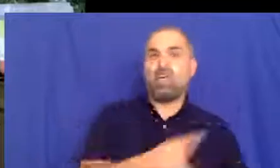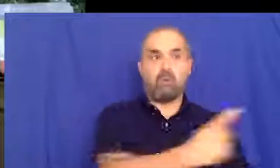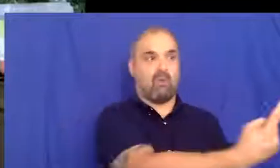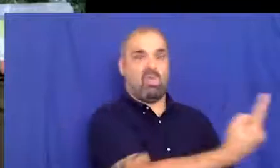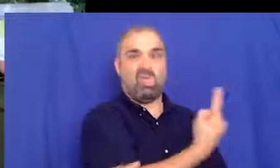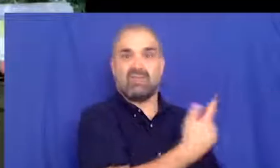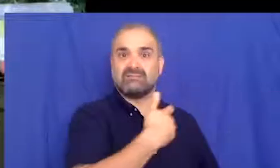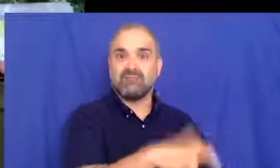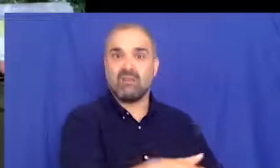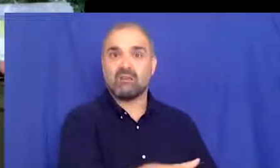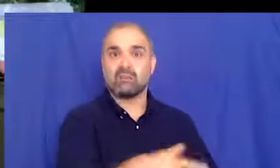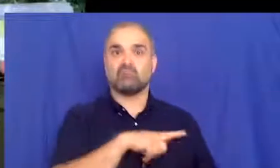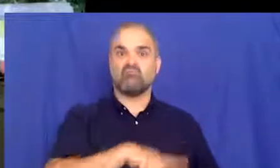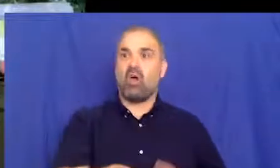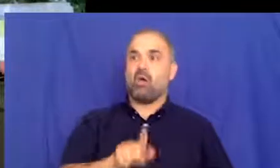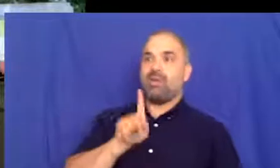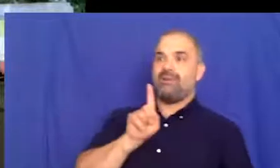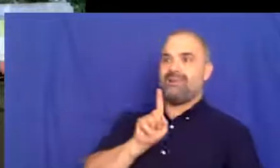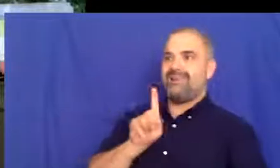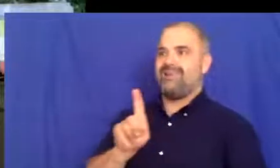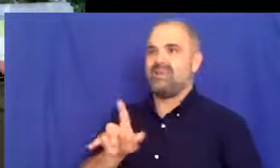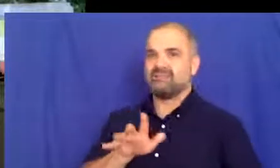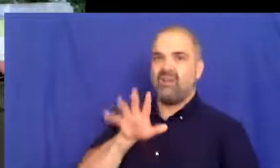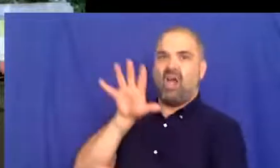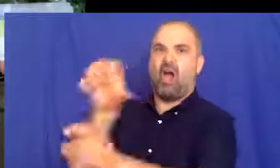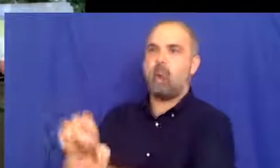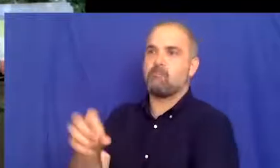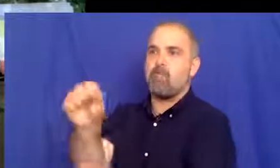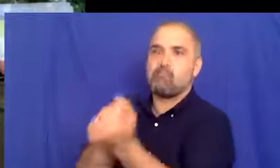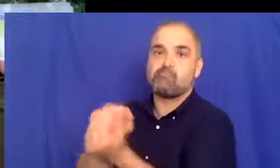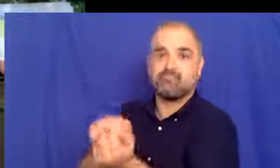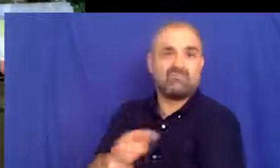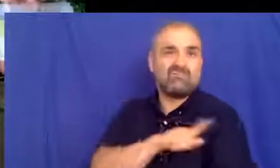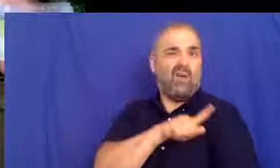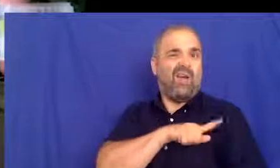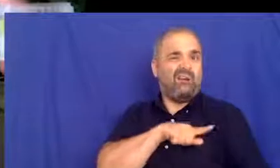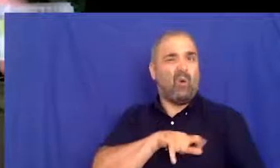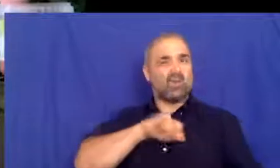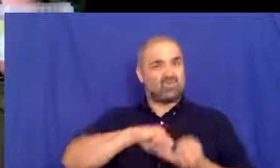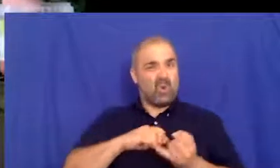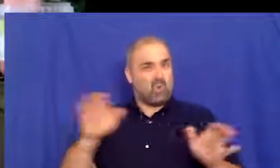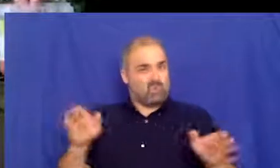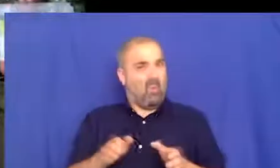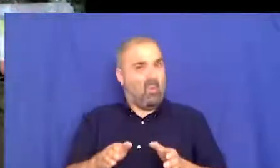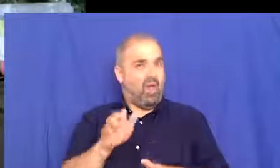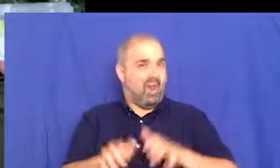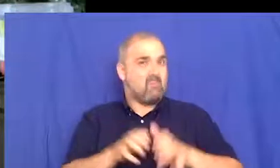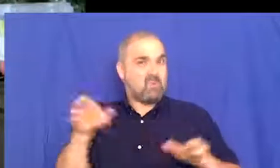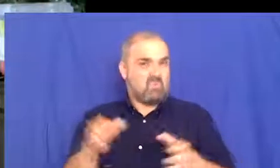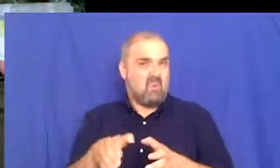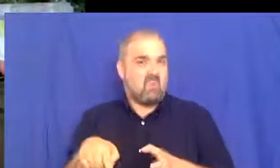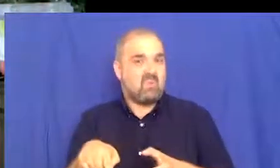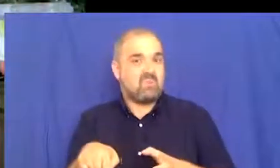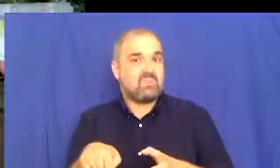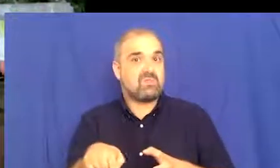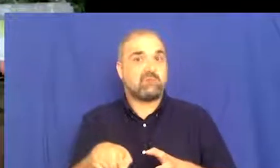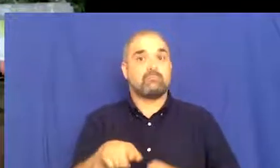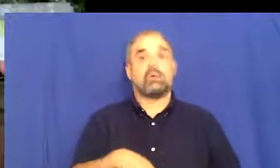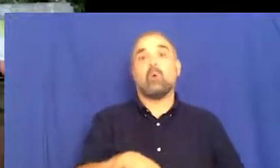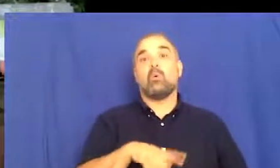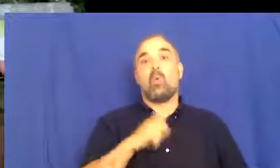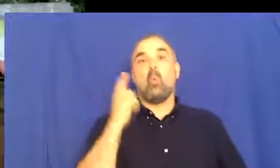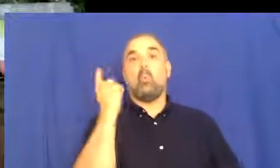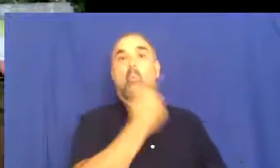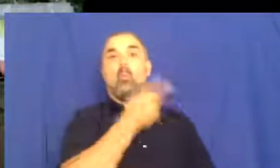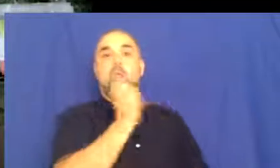intrigued by them. They do want to try and face them to try and eat them, because they are a small animal, don't forget. Then skunks